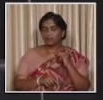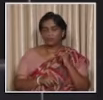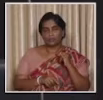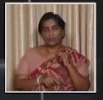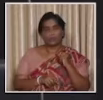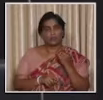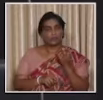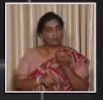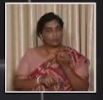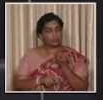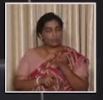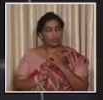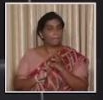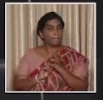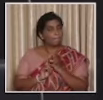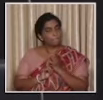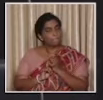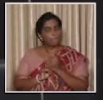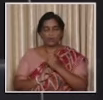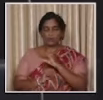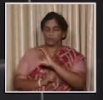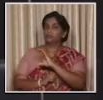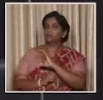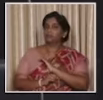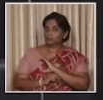new water supply schemes.